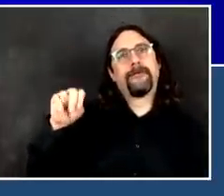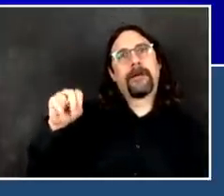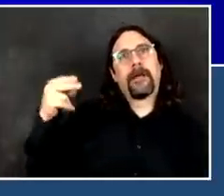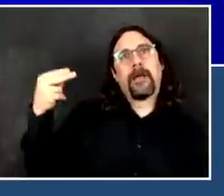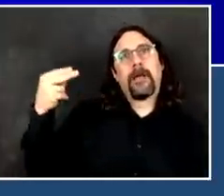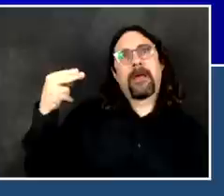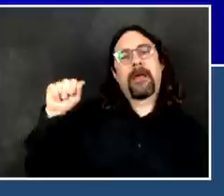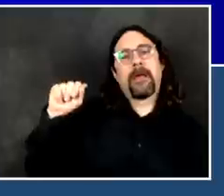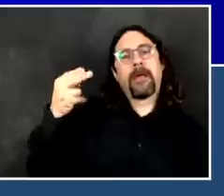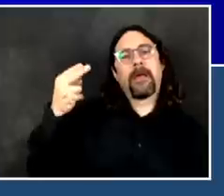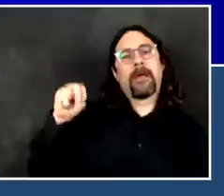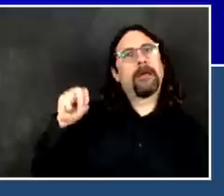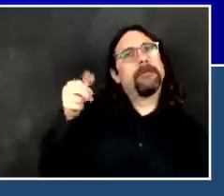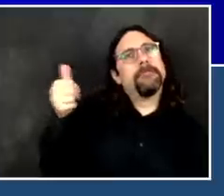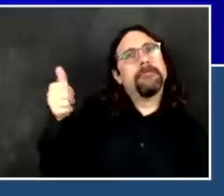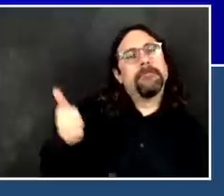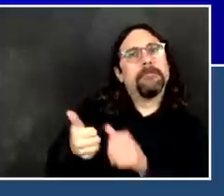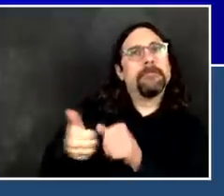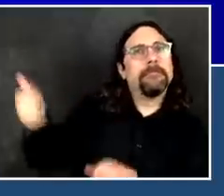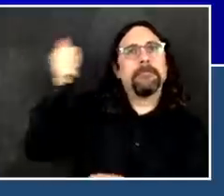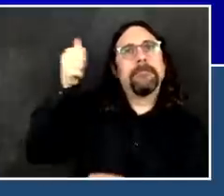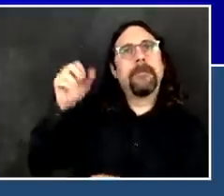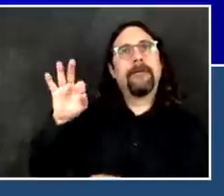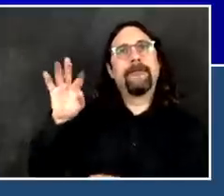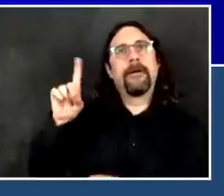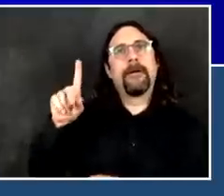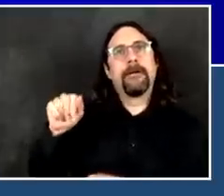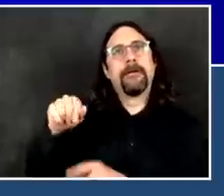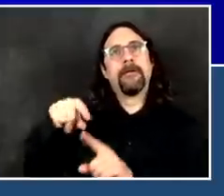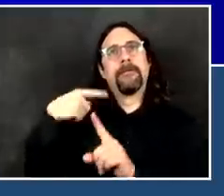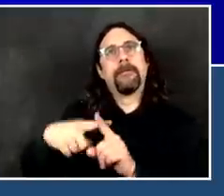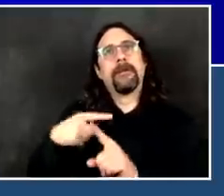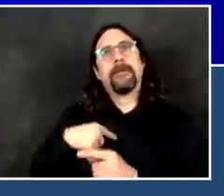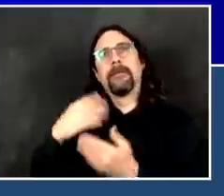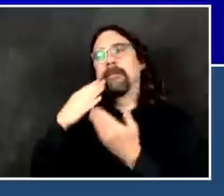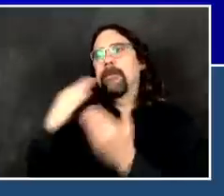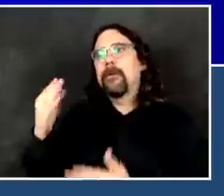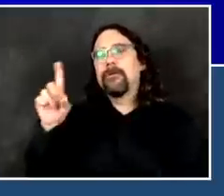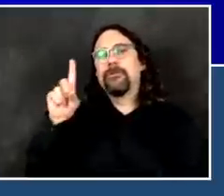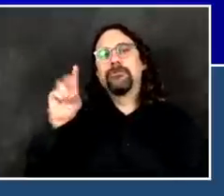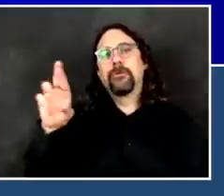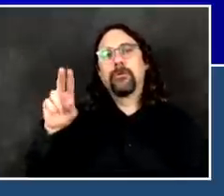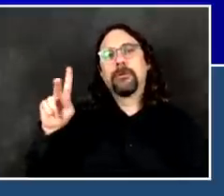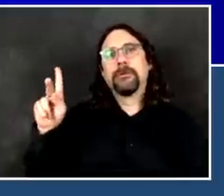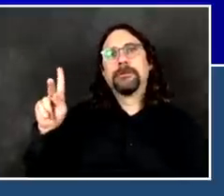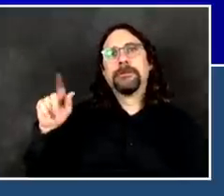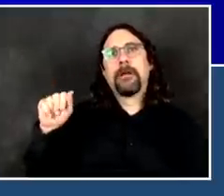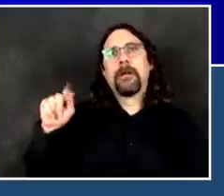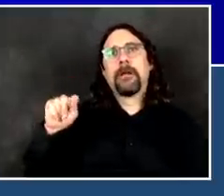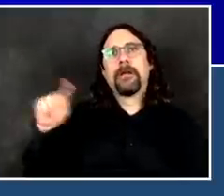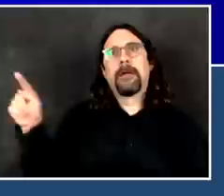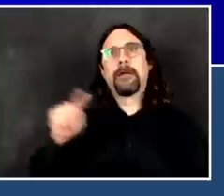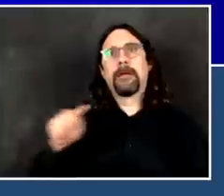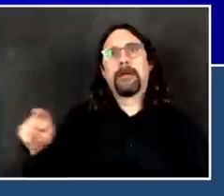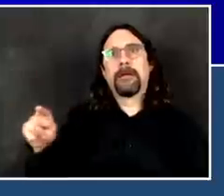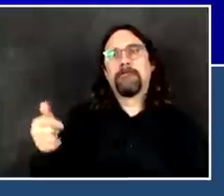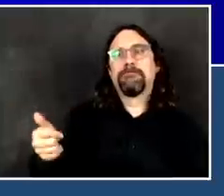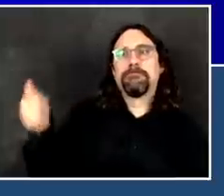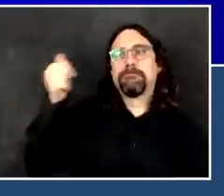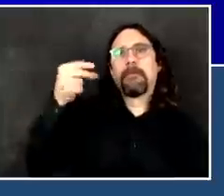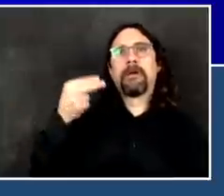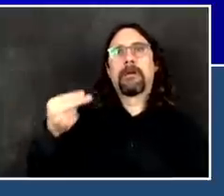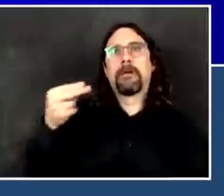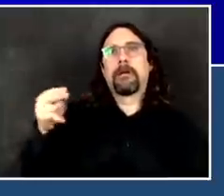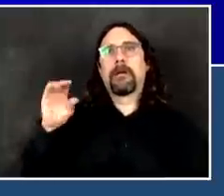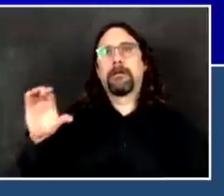They moved this process in record time. And I really want to give them credit. FDA is not historically known for speed, but they have in this crisis